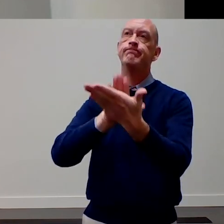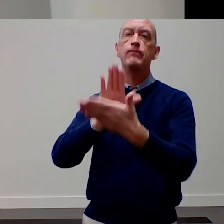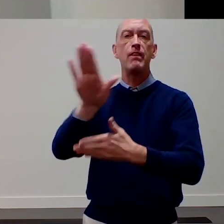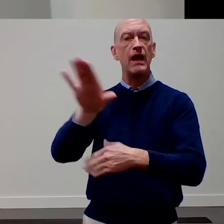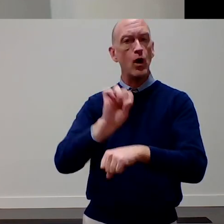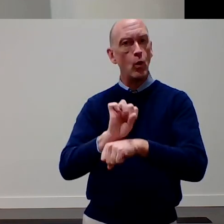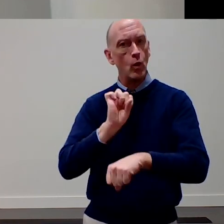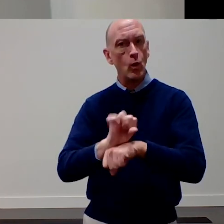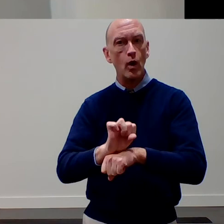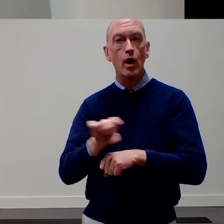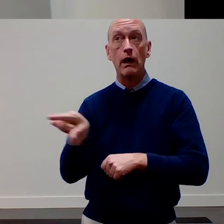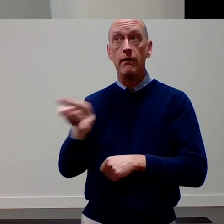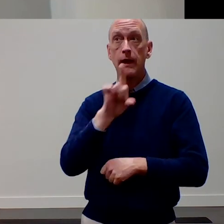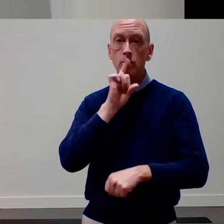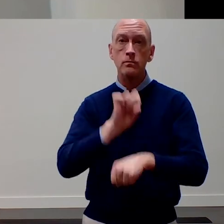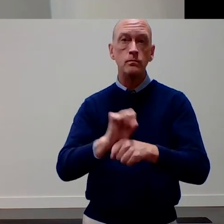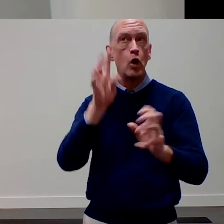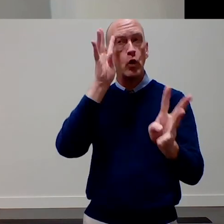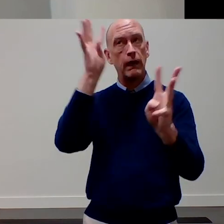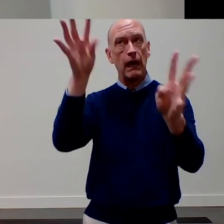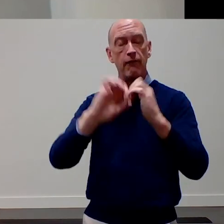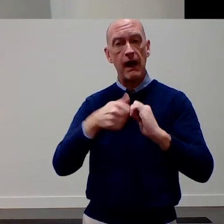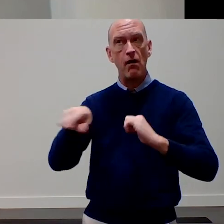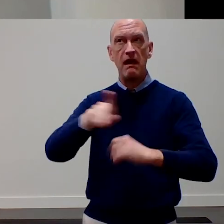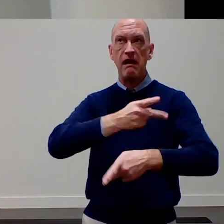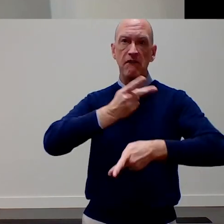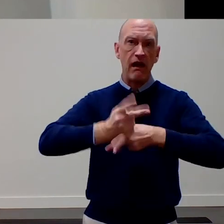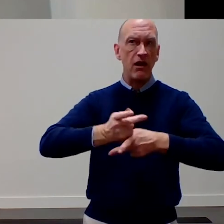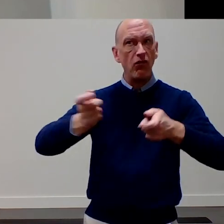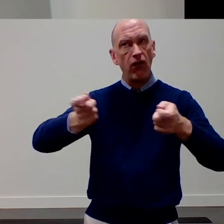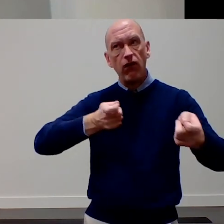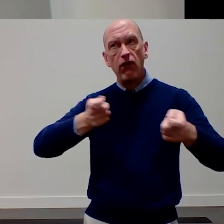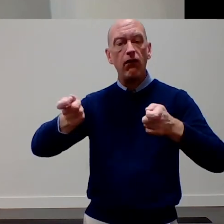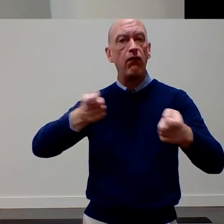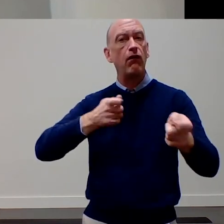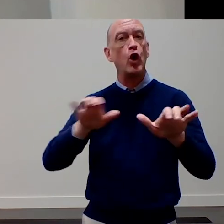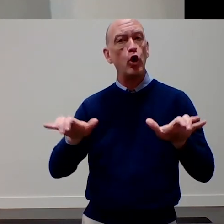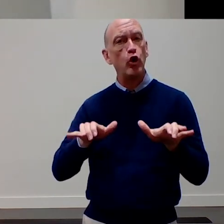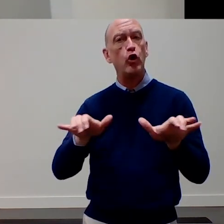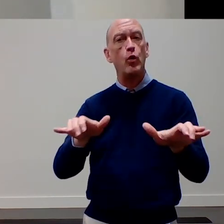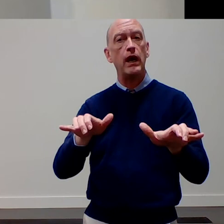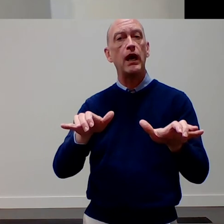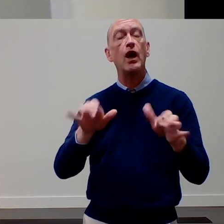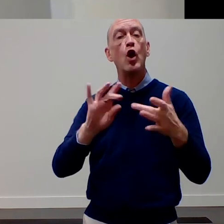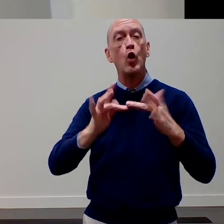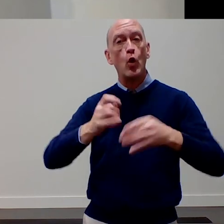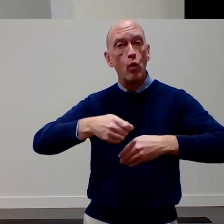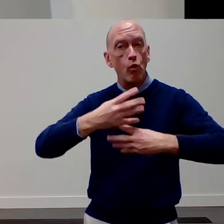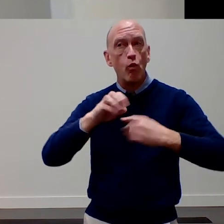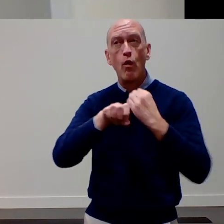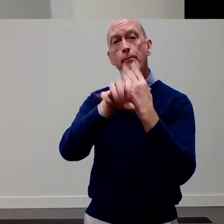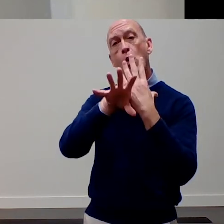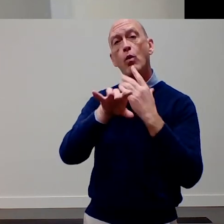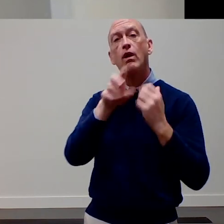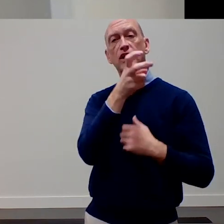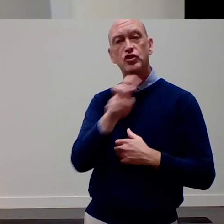the virtual education transition. However, as a board member, please help me understand, how do we safely guarantee the